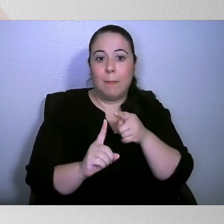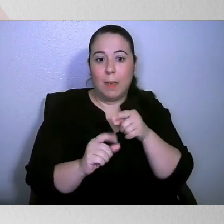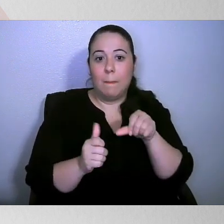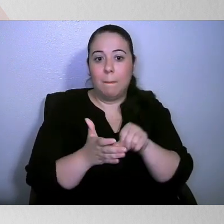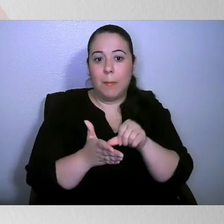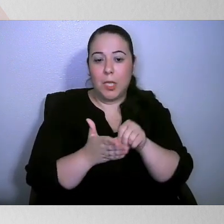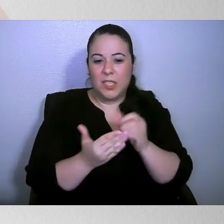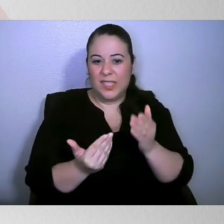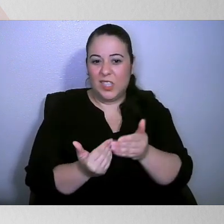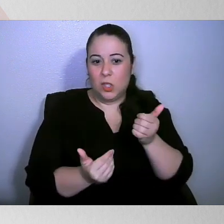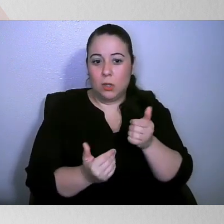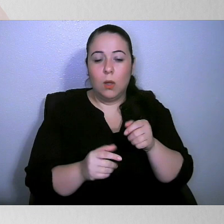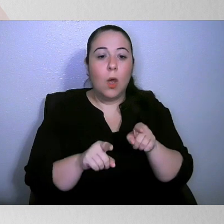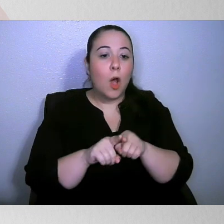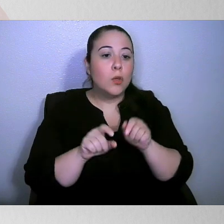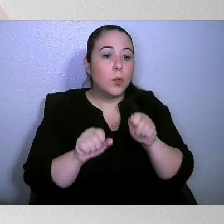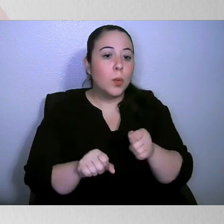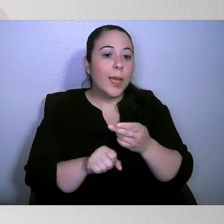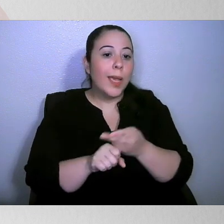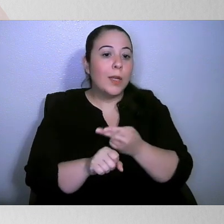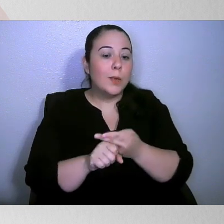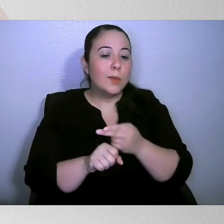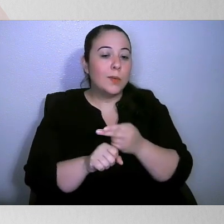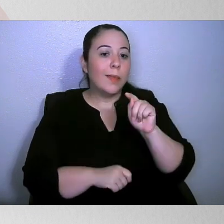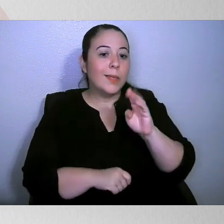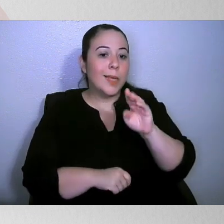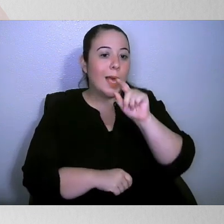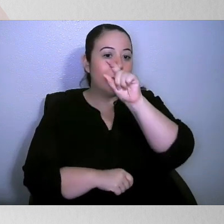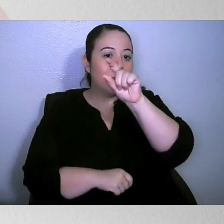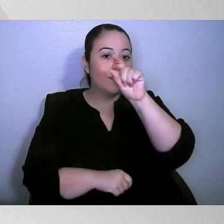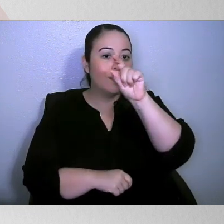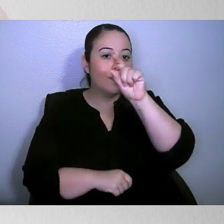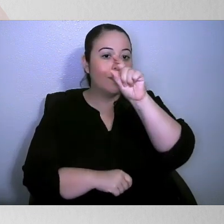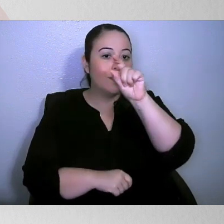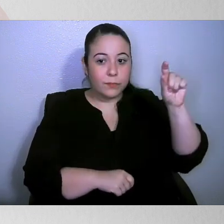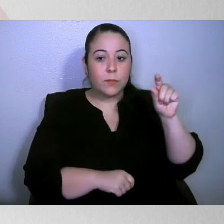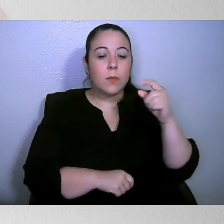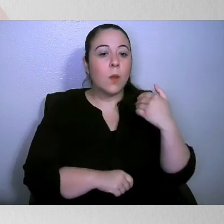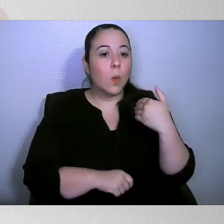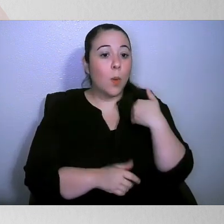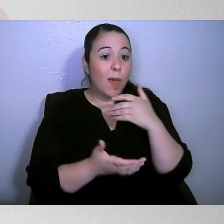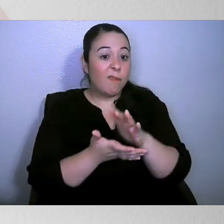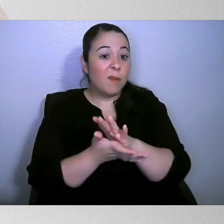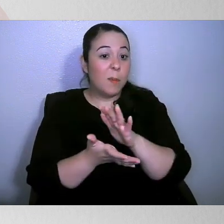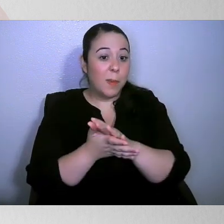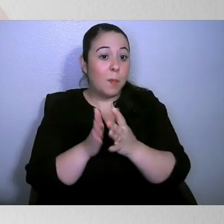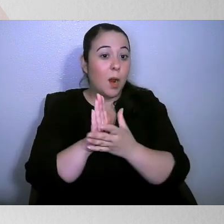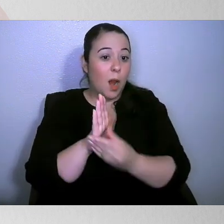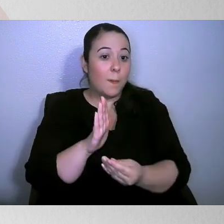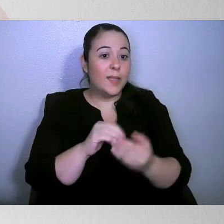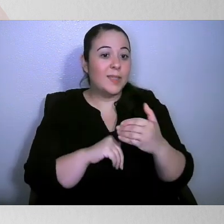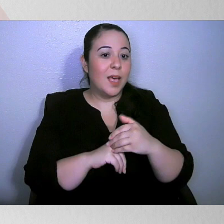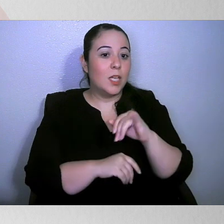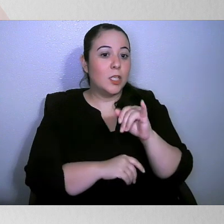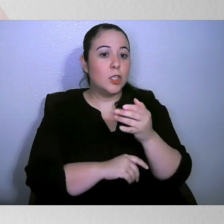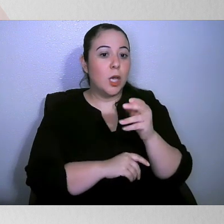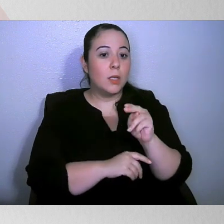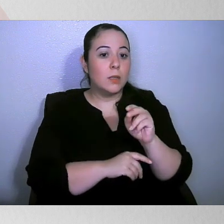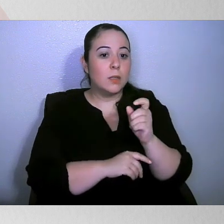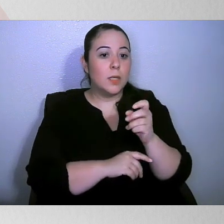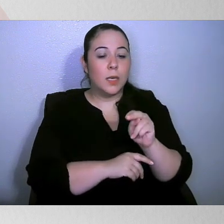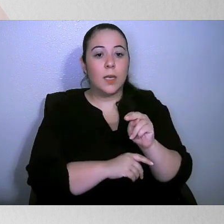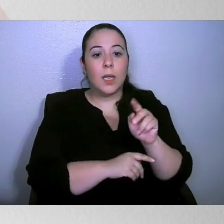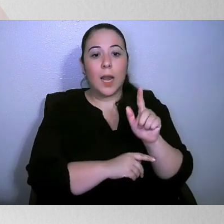be accessed using the tabs at the top of the page. Hard copies are available for viewing at Johnston Library, Millers Pond